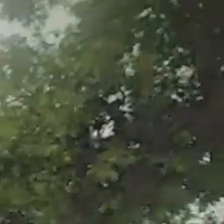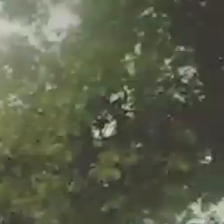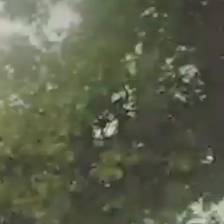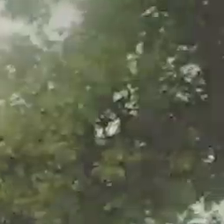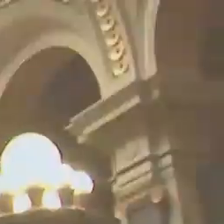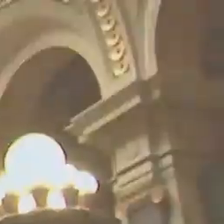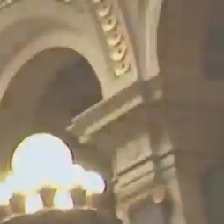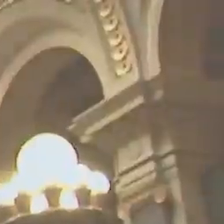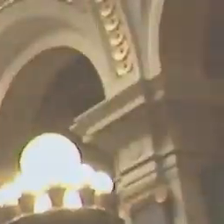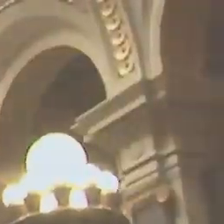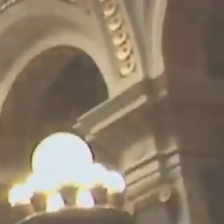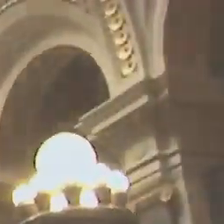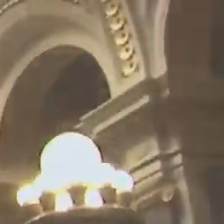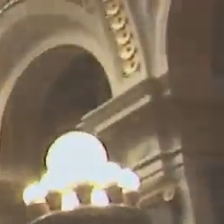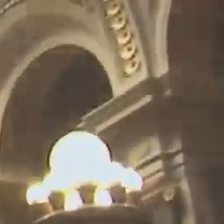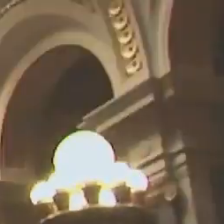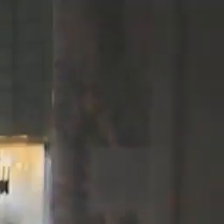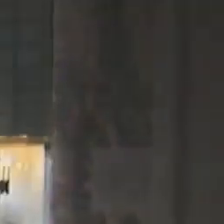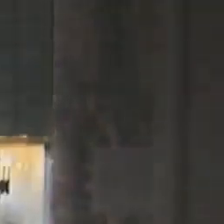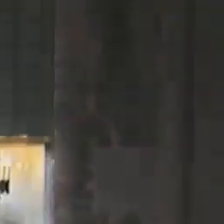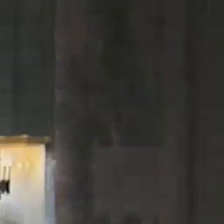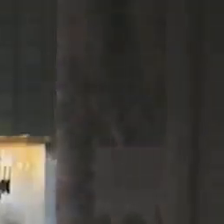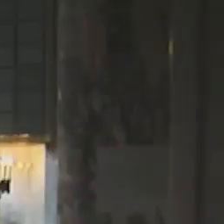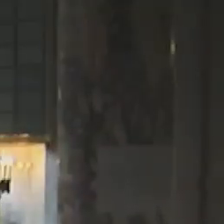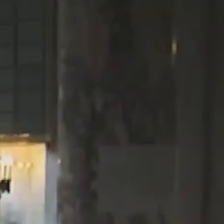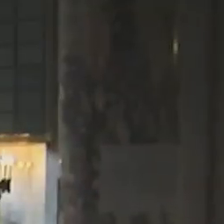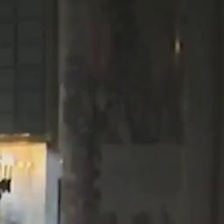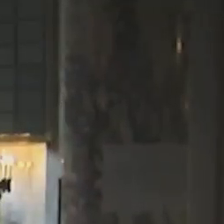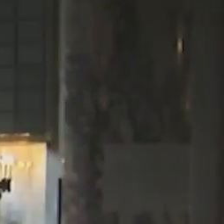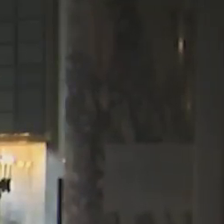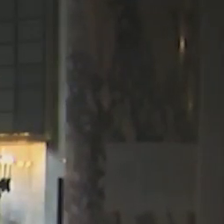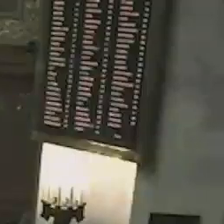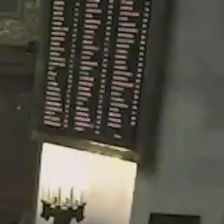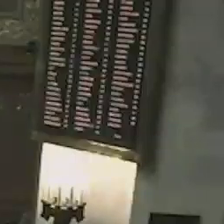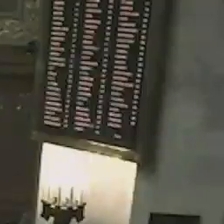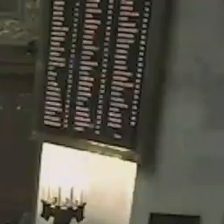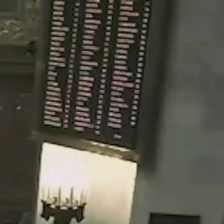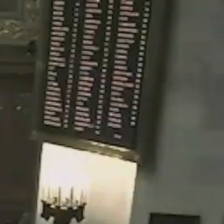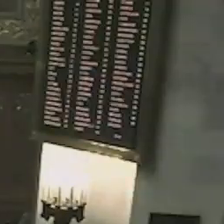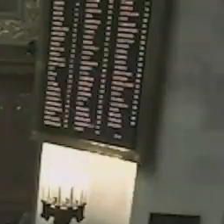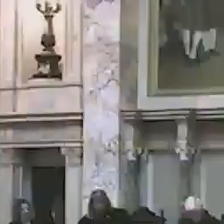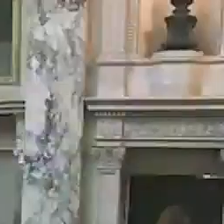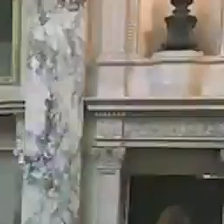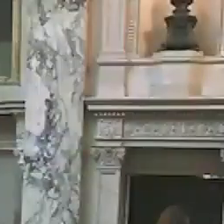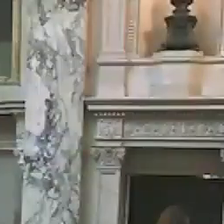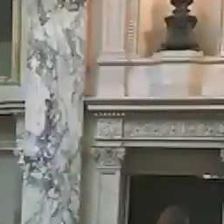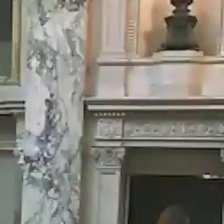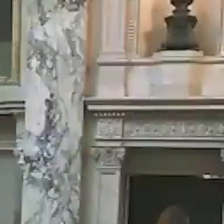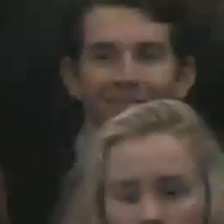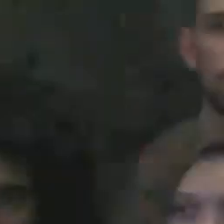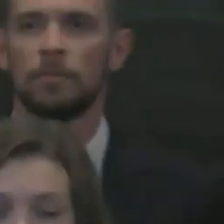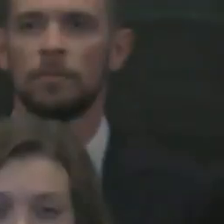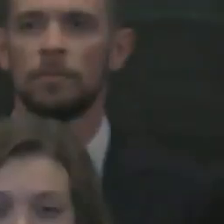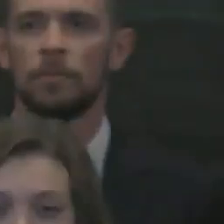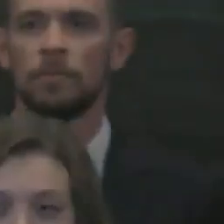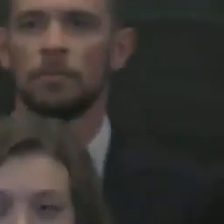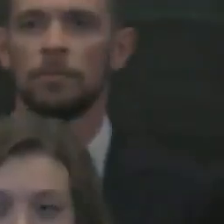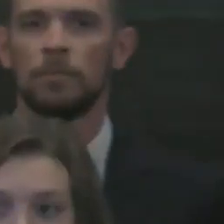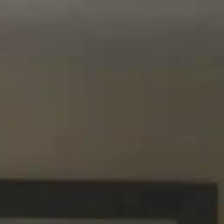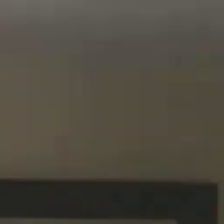provided uninterrupted, gavel-to-gavel live coverage from our state capitol. the legislature, the Supreme Court, the